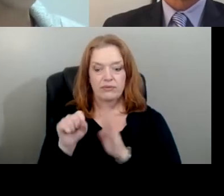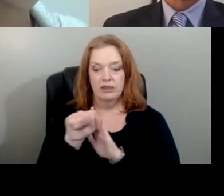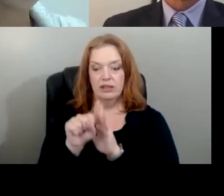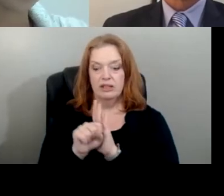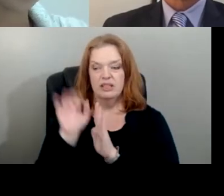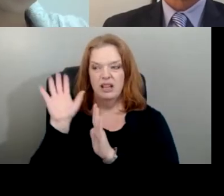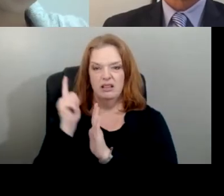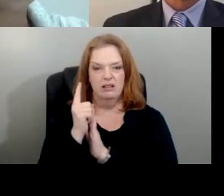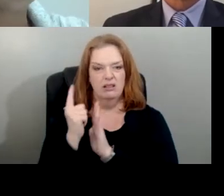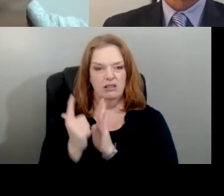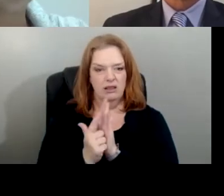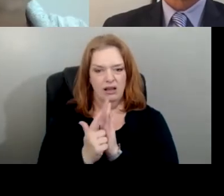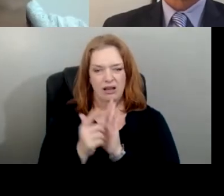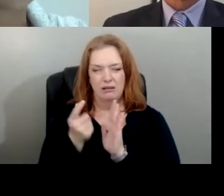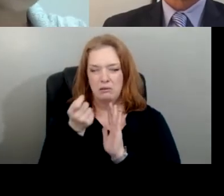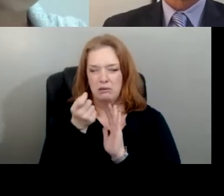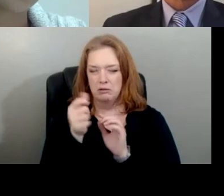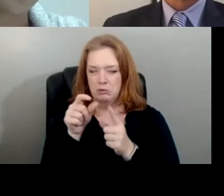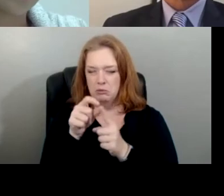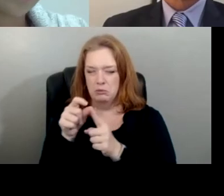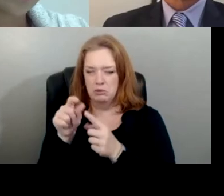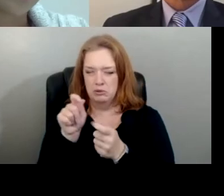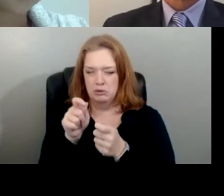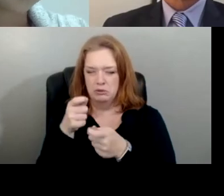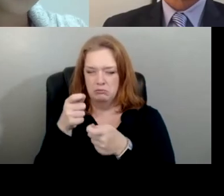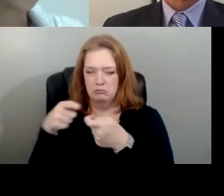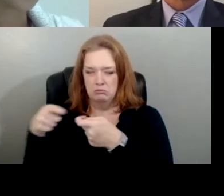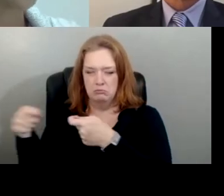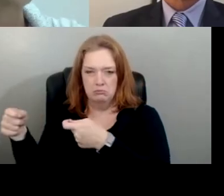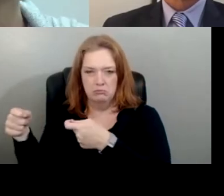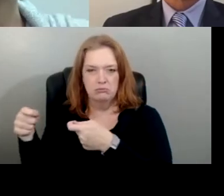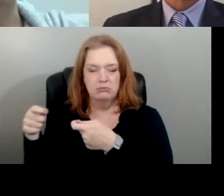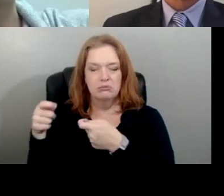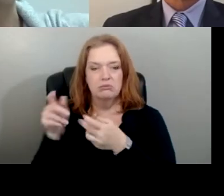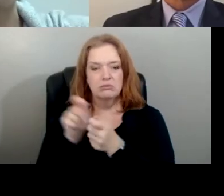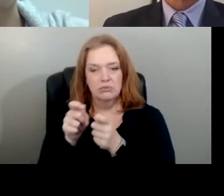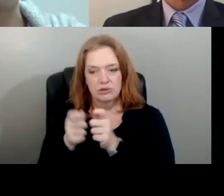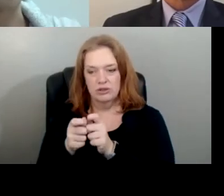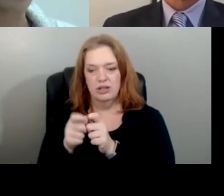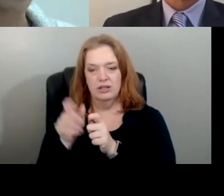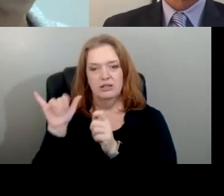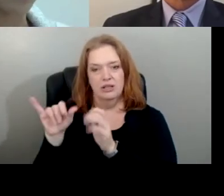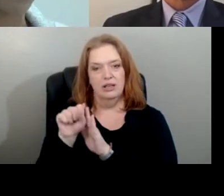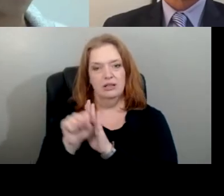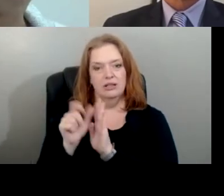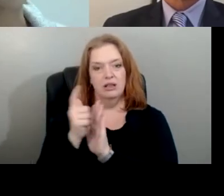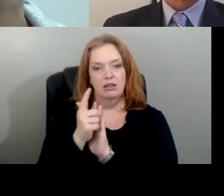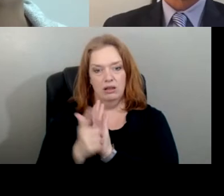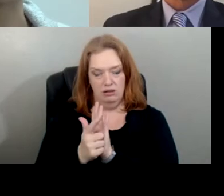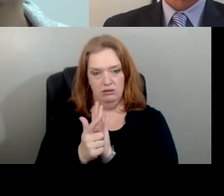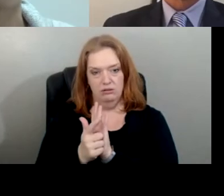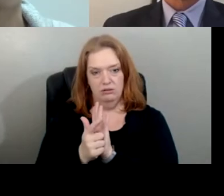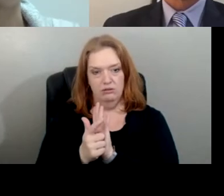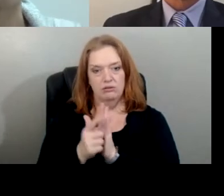with just a little bit of the verbiage is basically to change and adjust the state legislation on peace